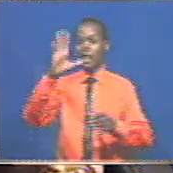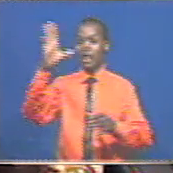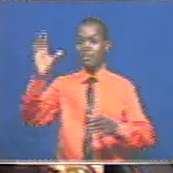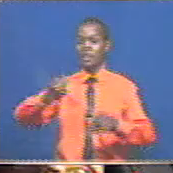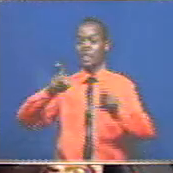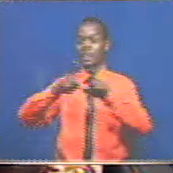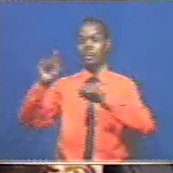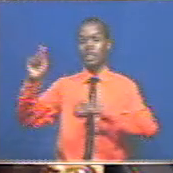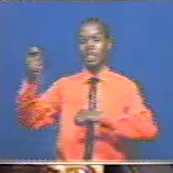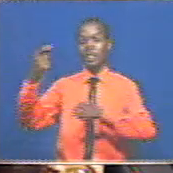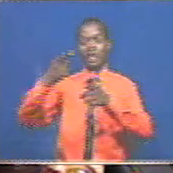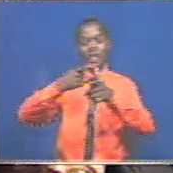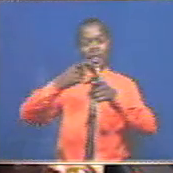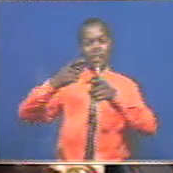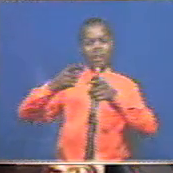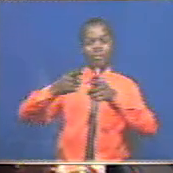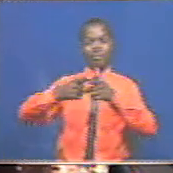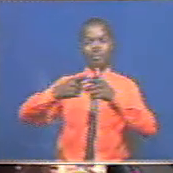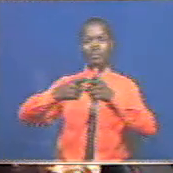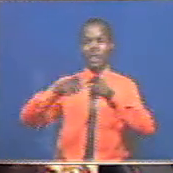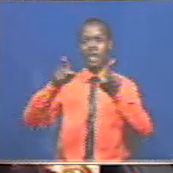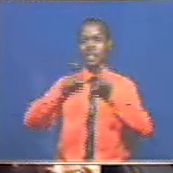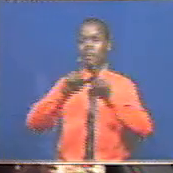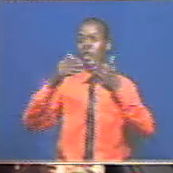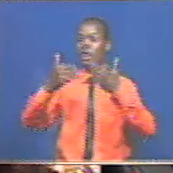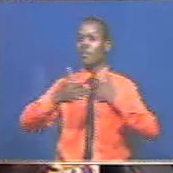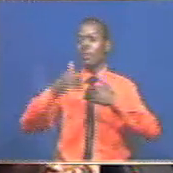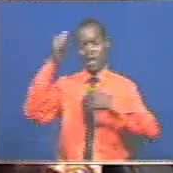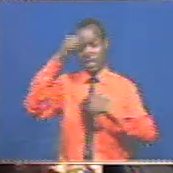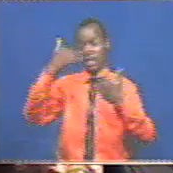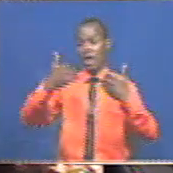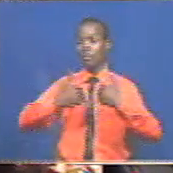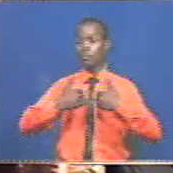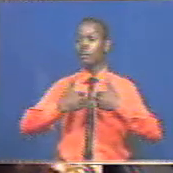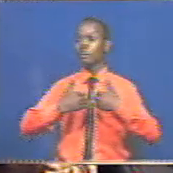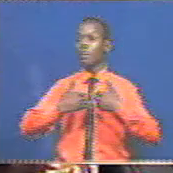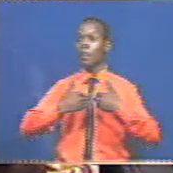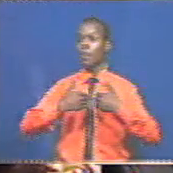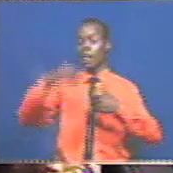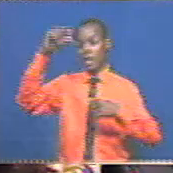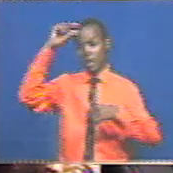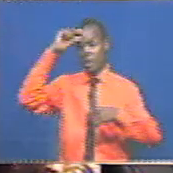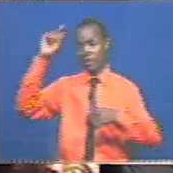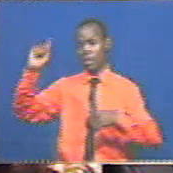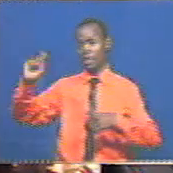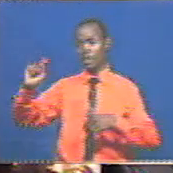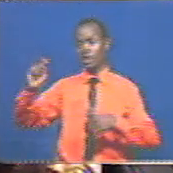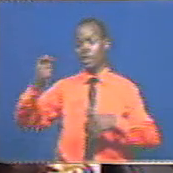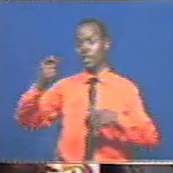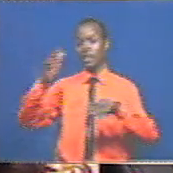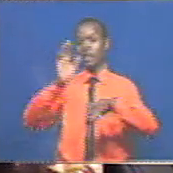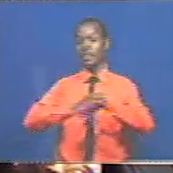at the end of the day I think this also the innovation part was to help the government of Kenya in attaining their big for